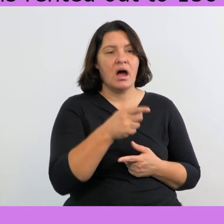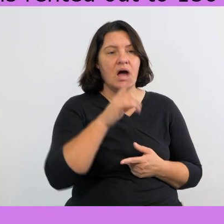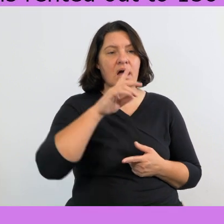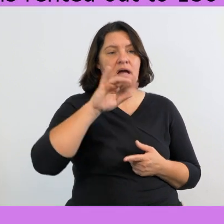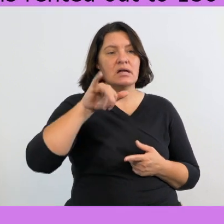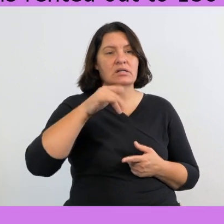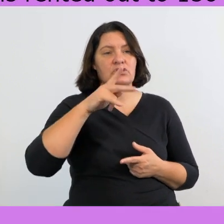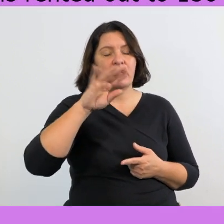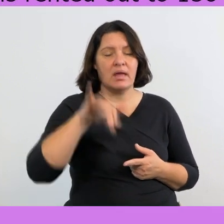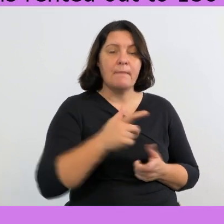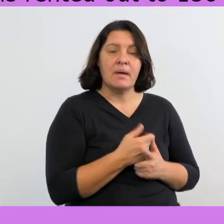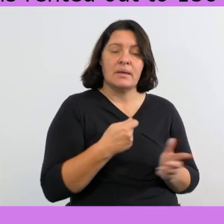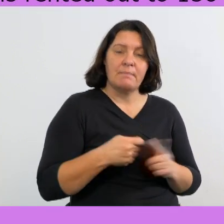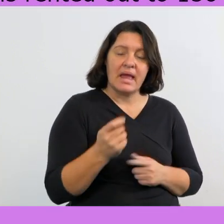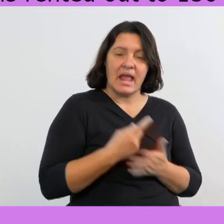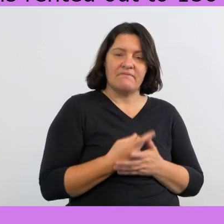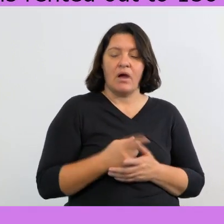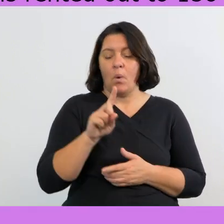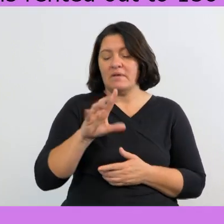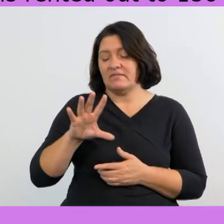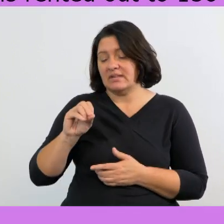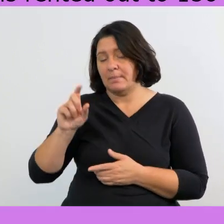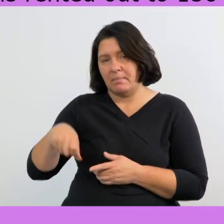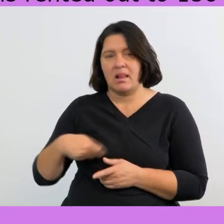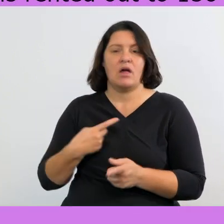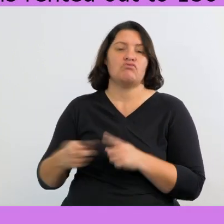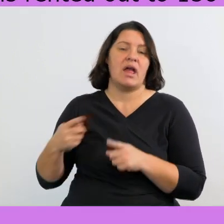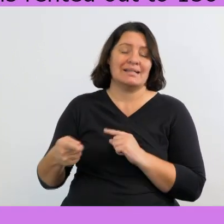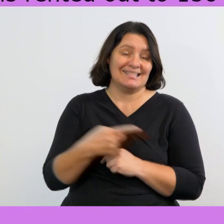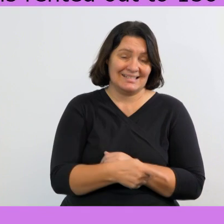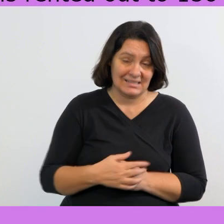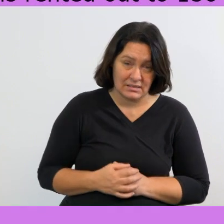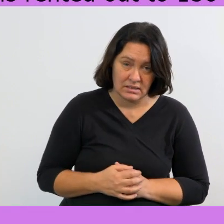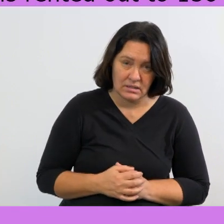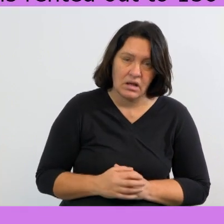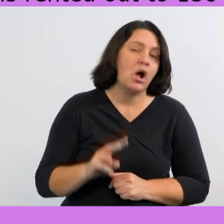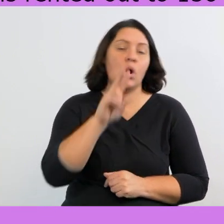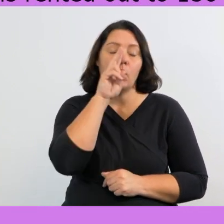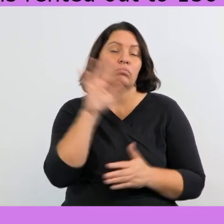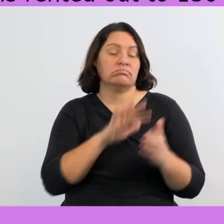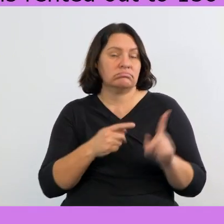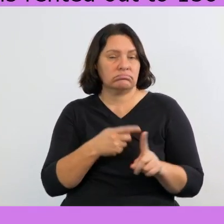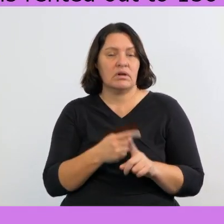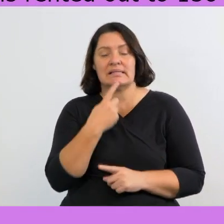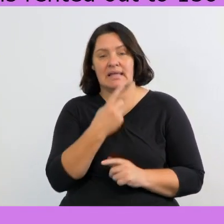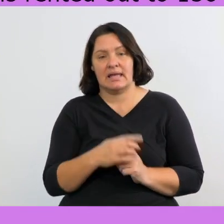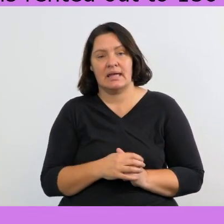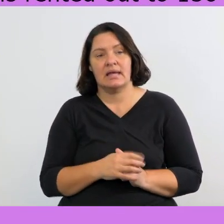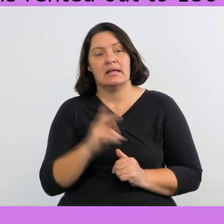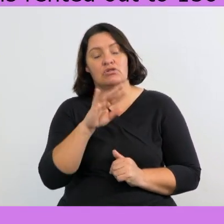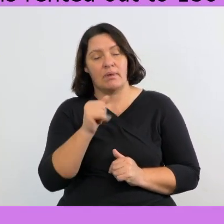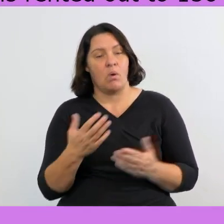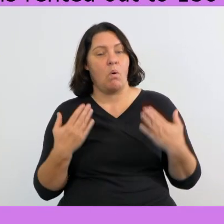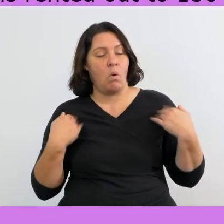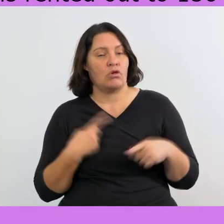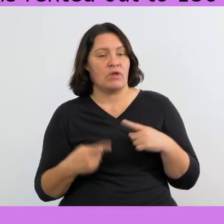will have to pay if the hall is rented out for 150 people. All right? Now looking at the scenario, we